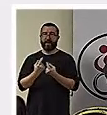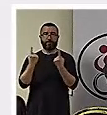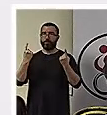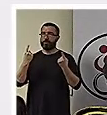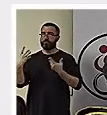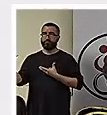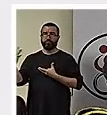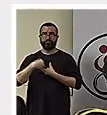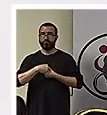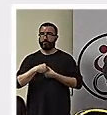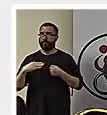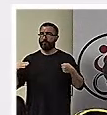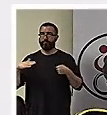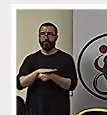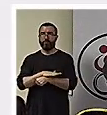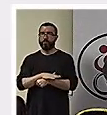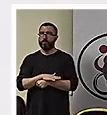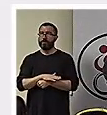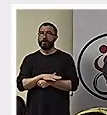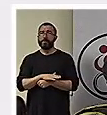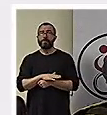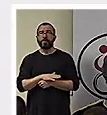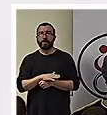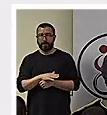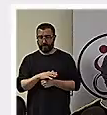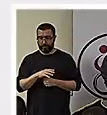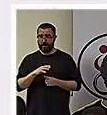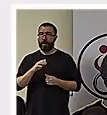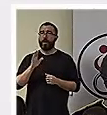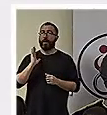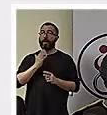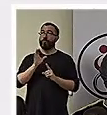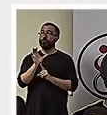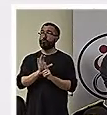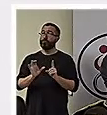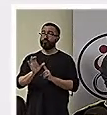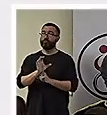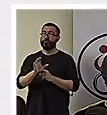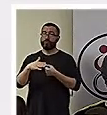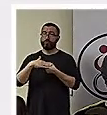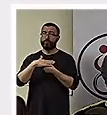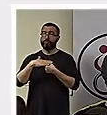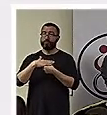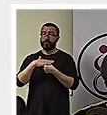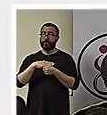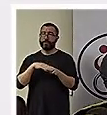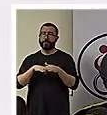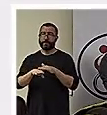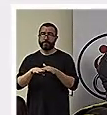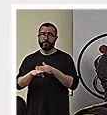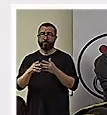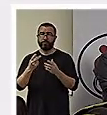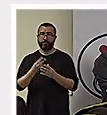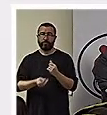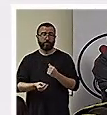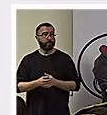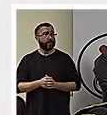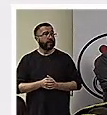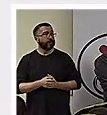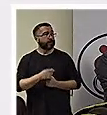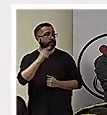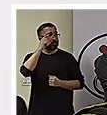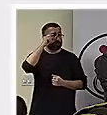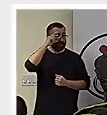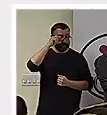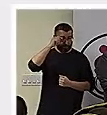seat at the table, that our cultural spaces are accessible, welcoming, and